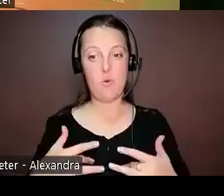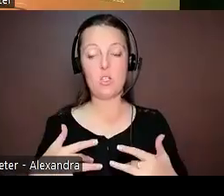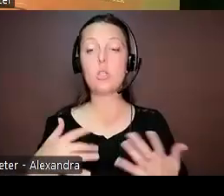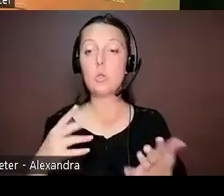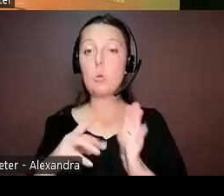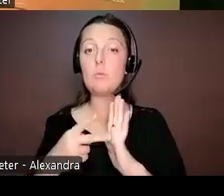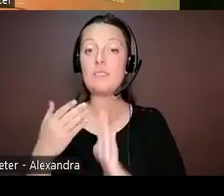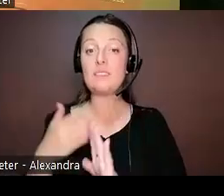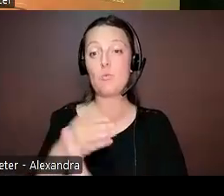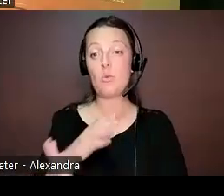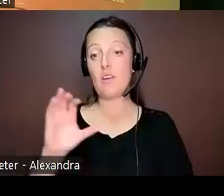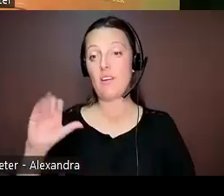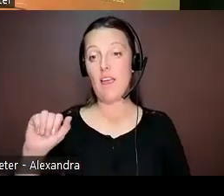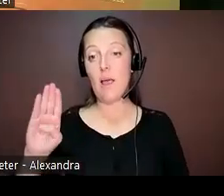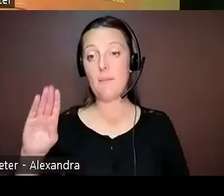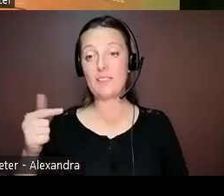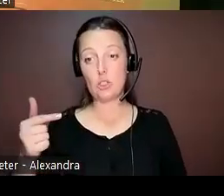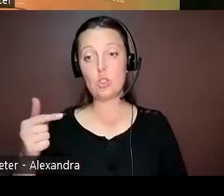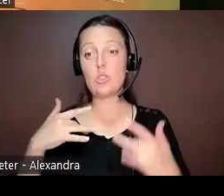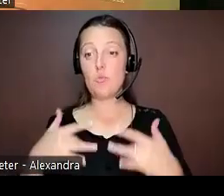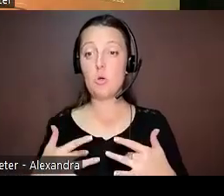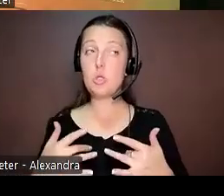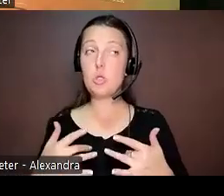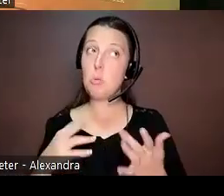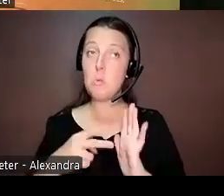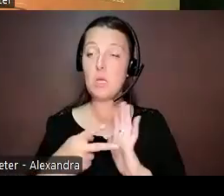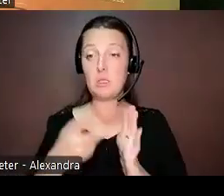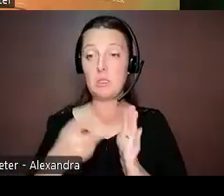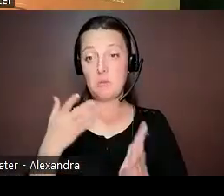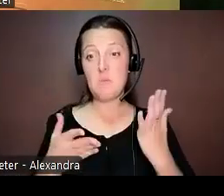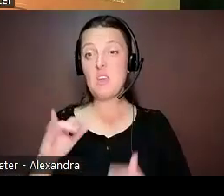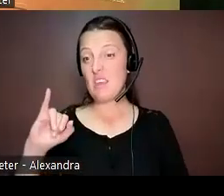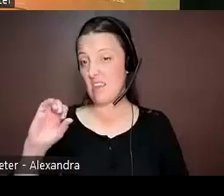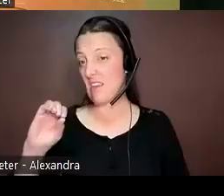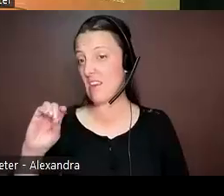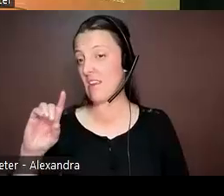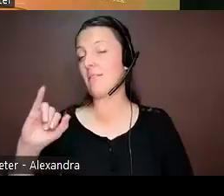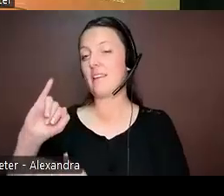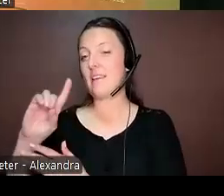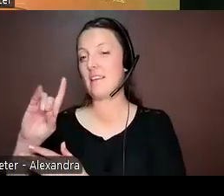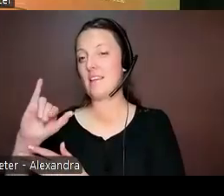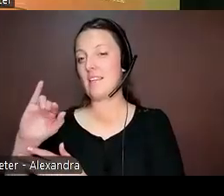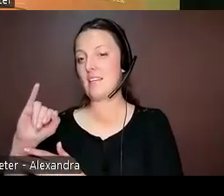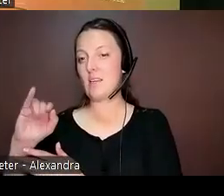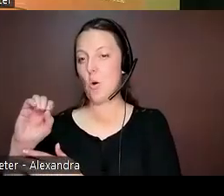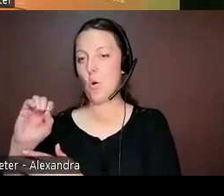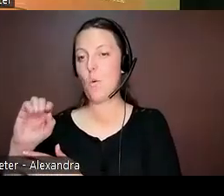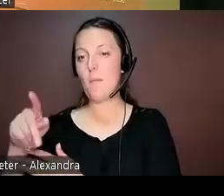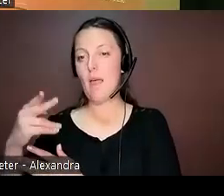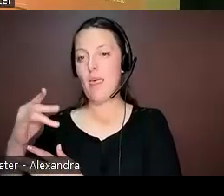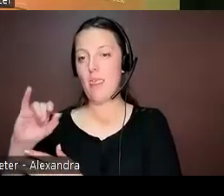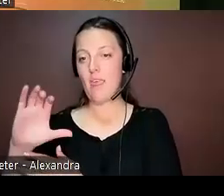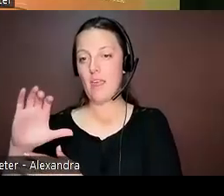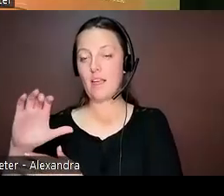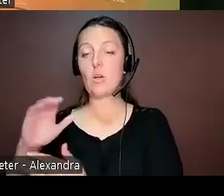be actually a idiopathic recurrent depression, not a new onset depression. So